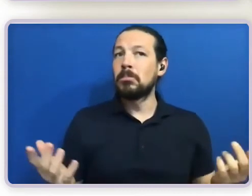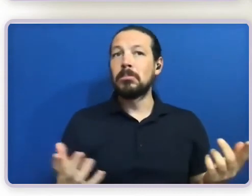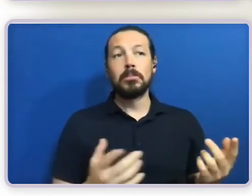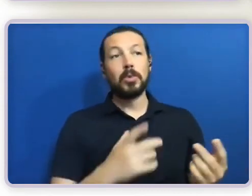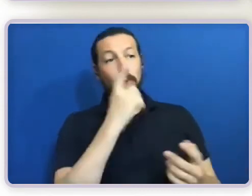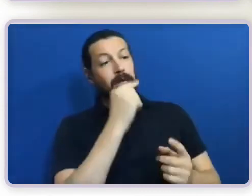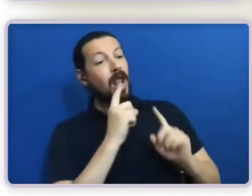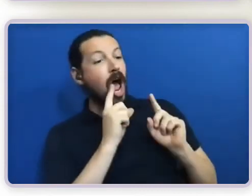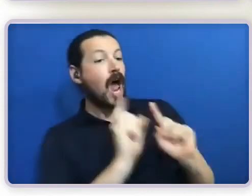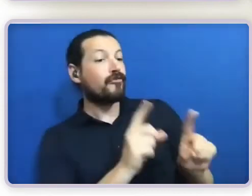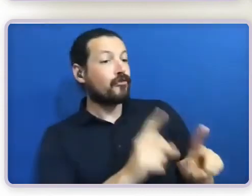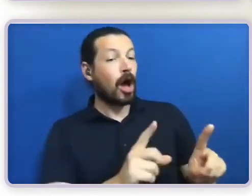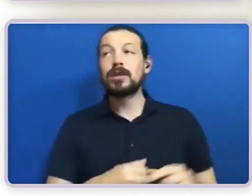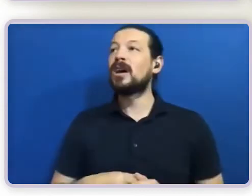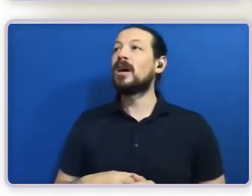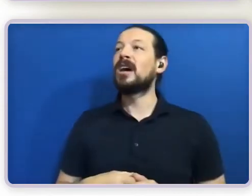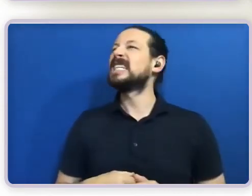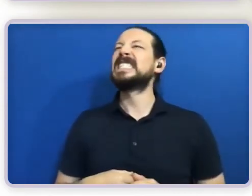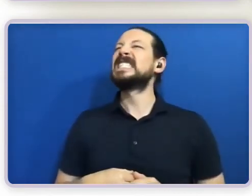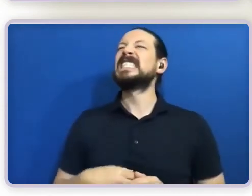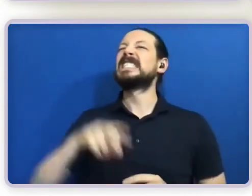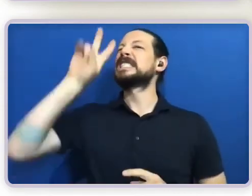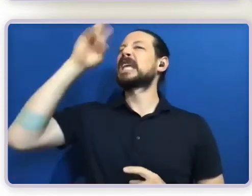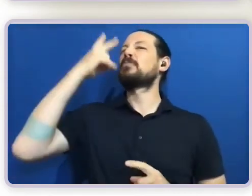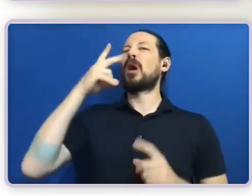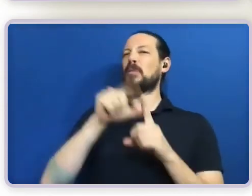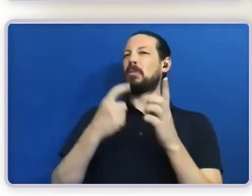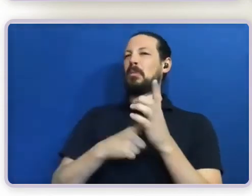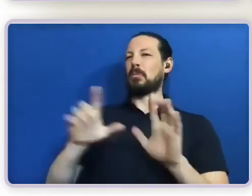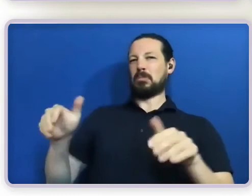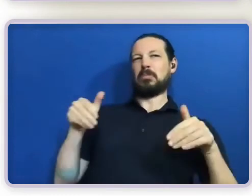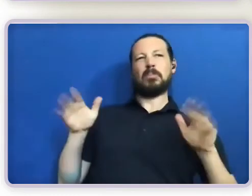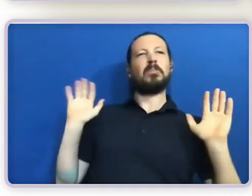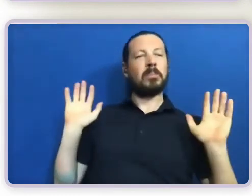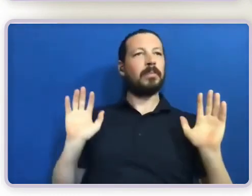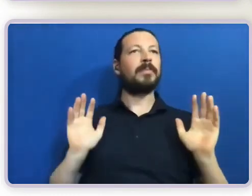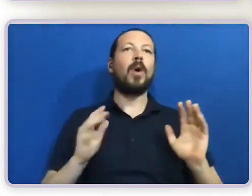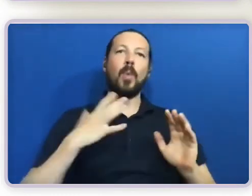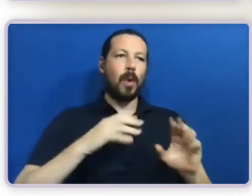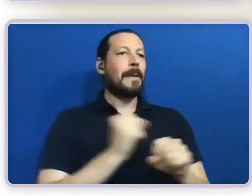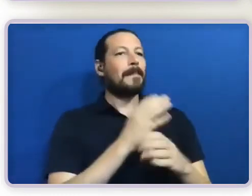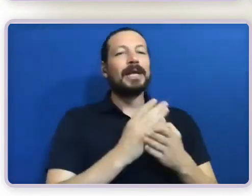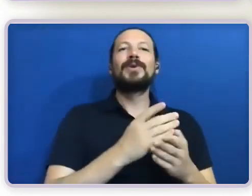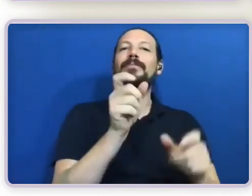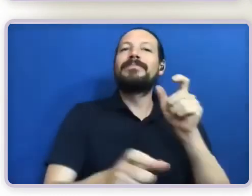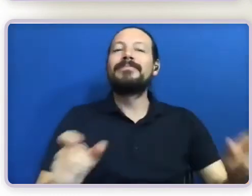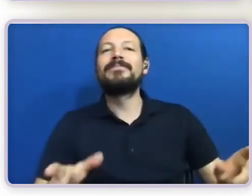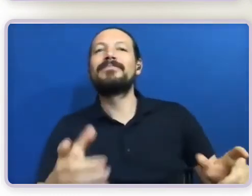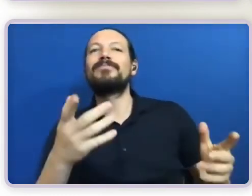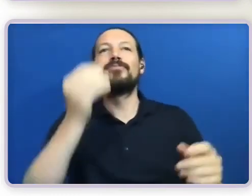I won't engage with the Commission. We just want to help people make an informed decision.